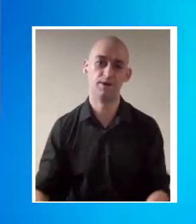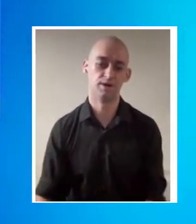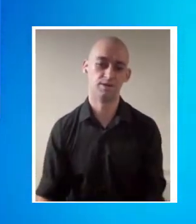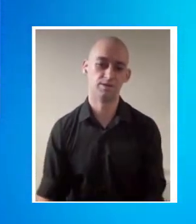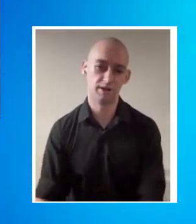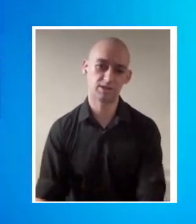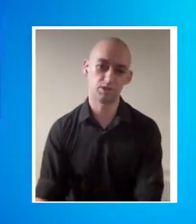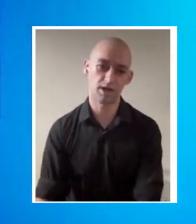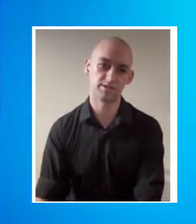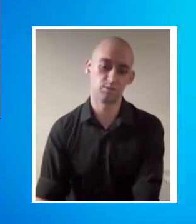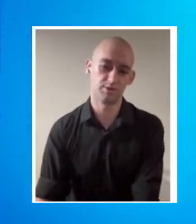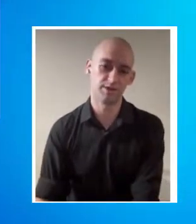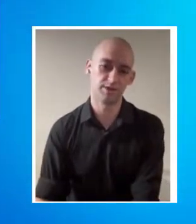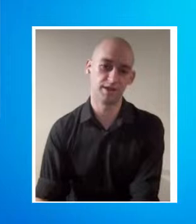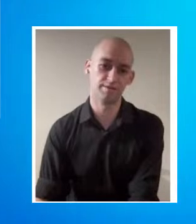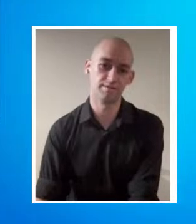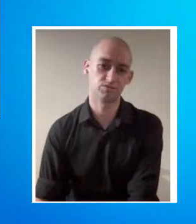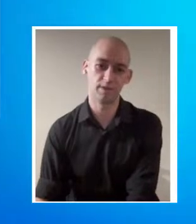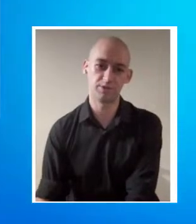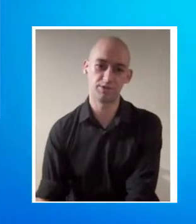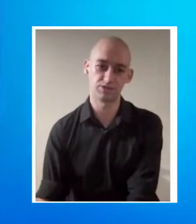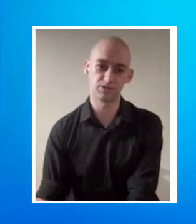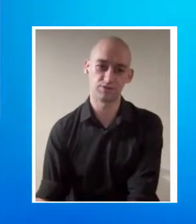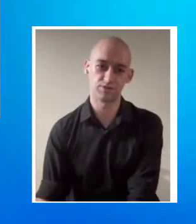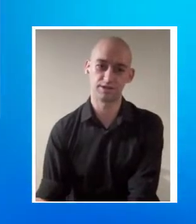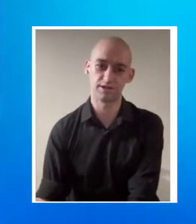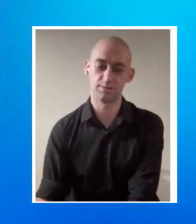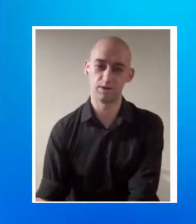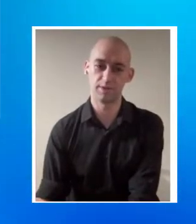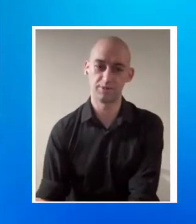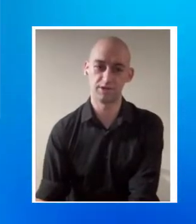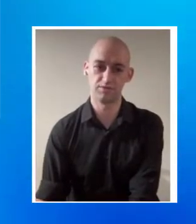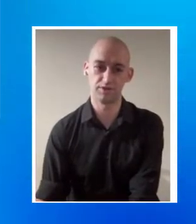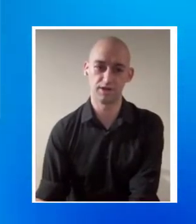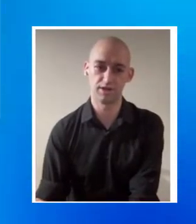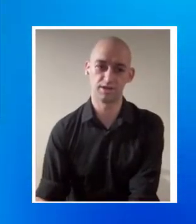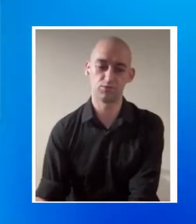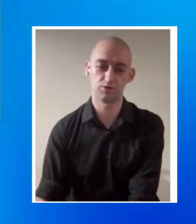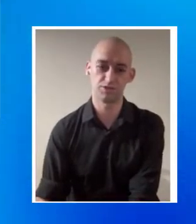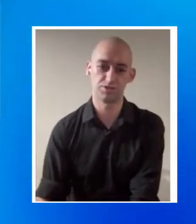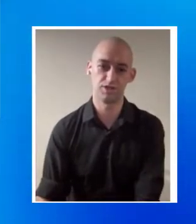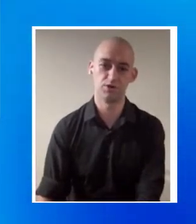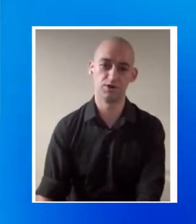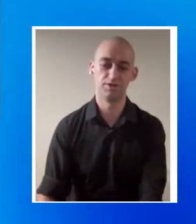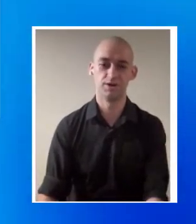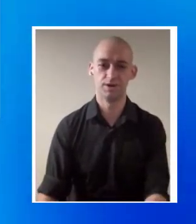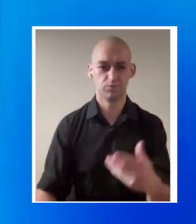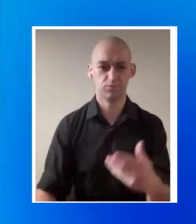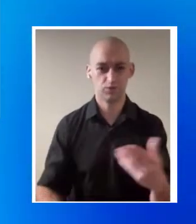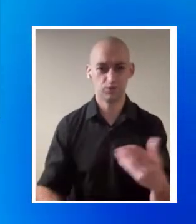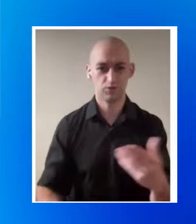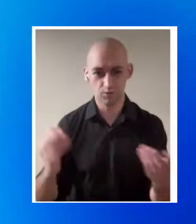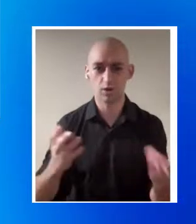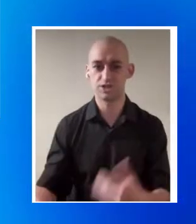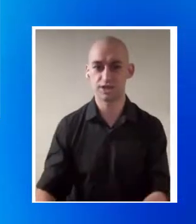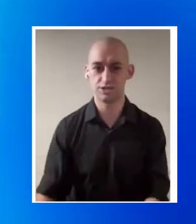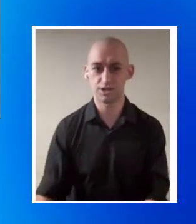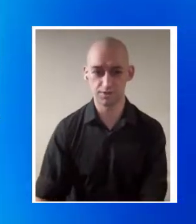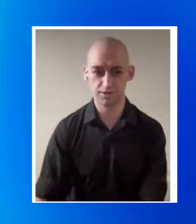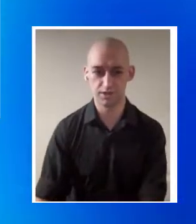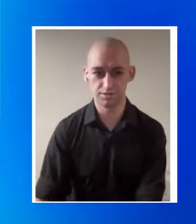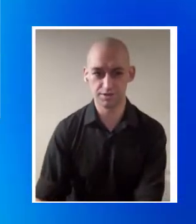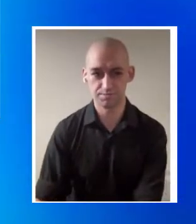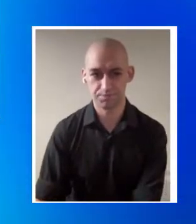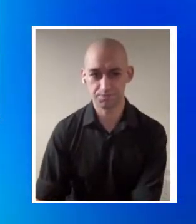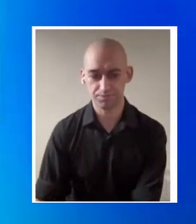them the best compliance that we can. So I'm happy that you guys are asking, and I'm happy to give you guys the input that you need. But we can always check each other